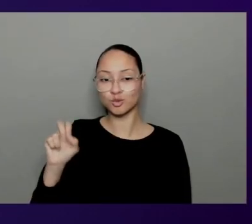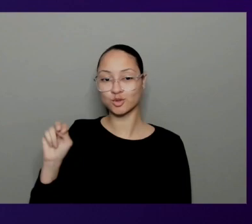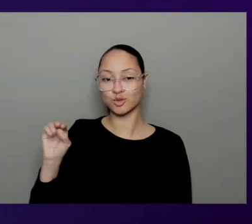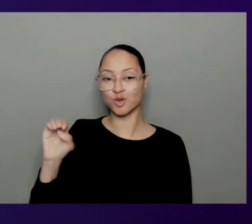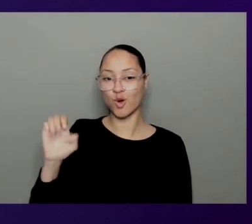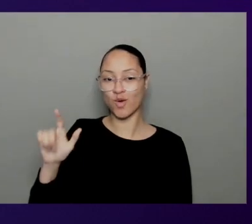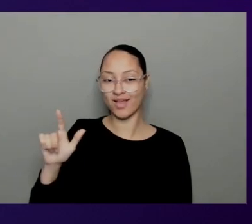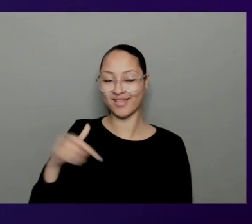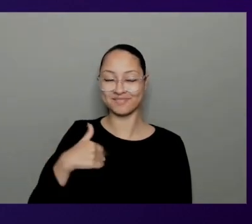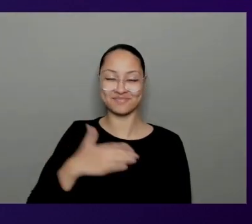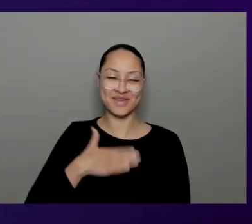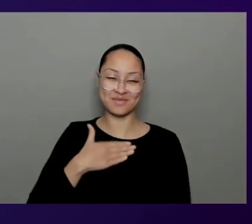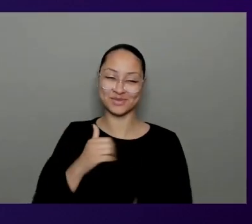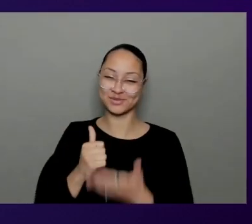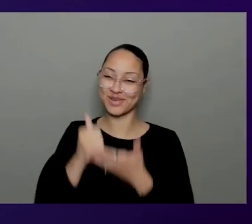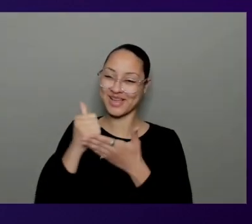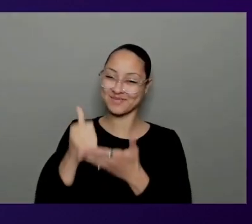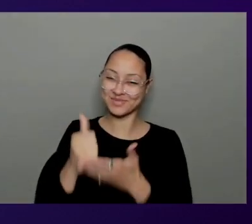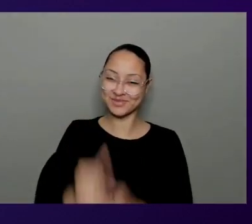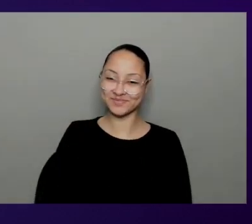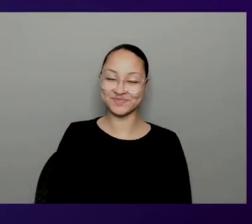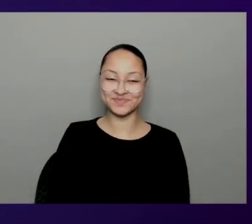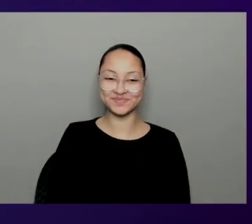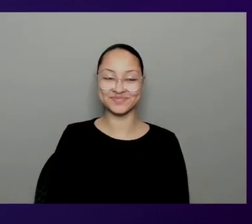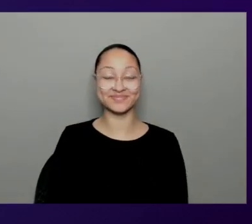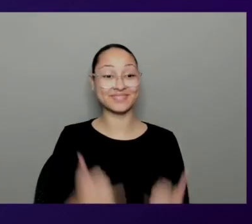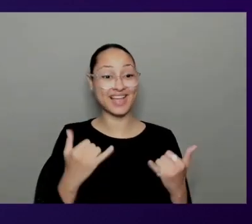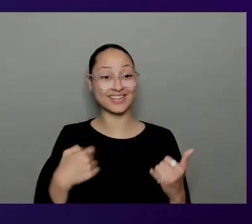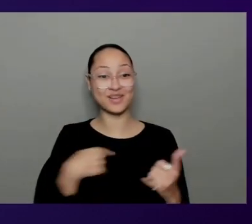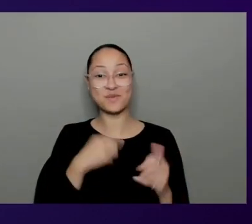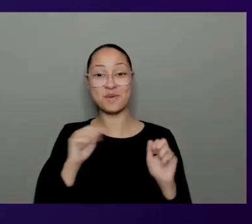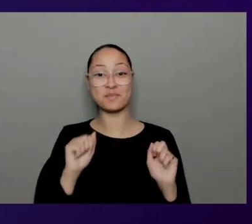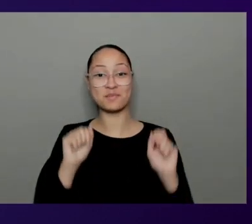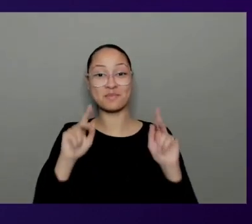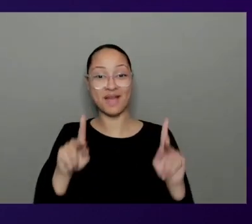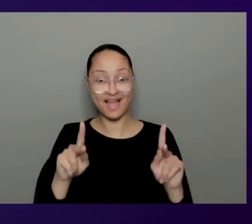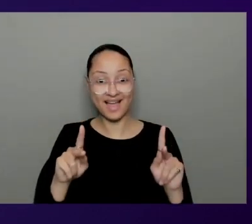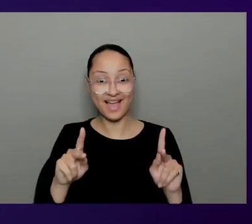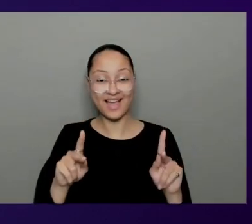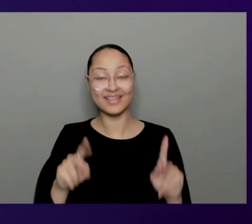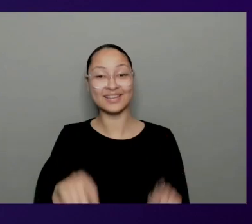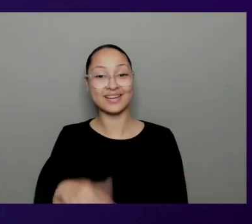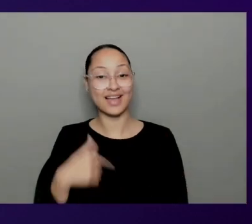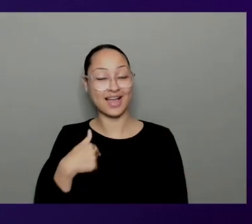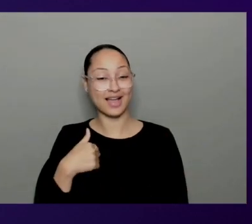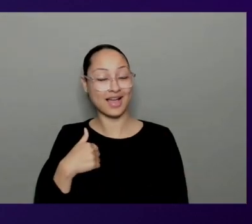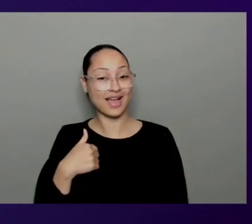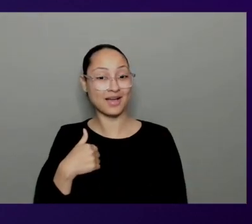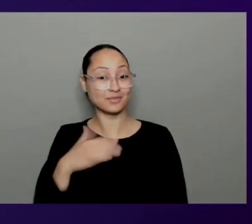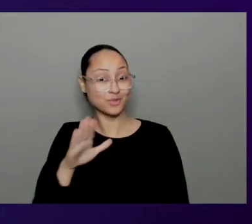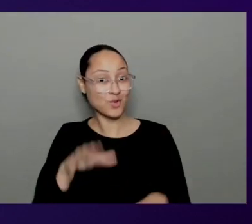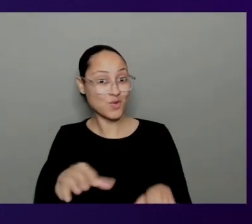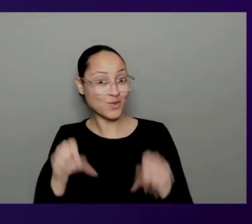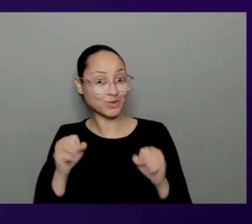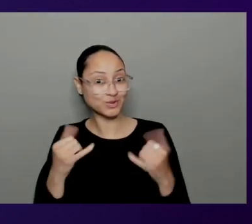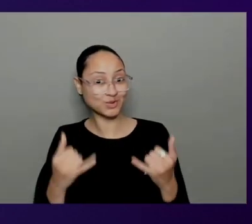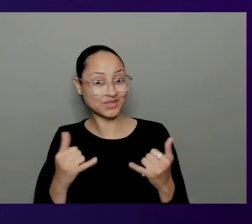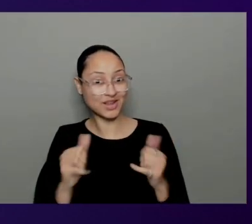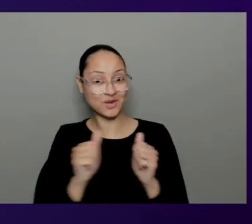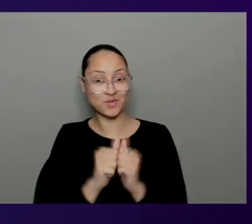back with more here at the Developer Innovation Day. I'm Am Grabelny, your host for the day, alongside the wonderful Farrah